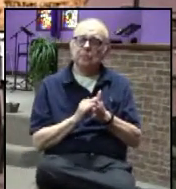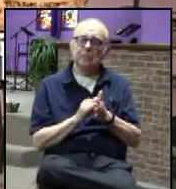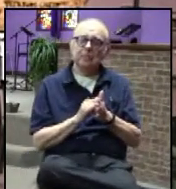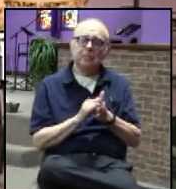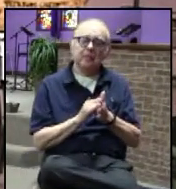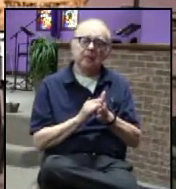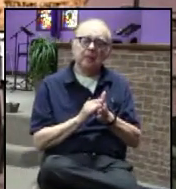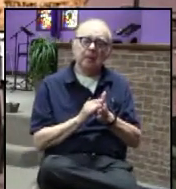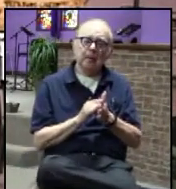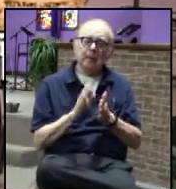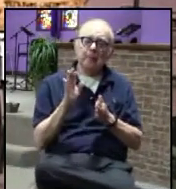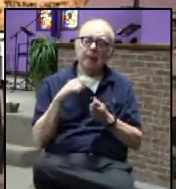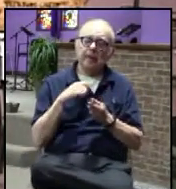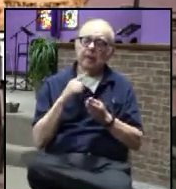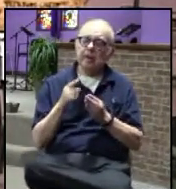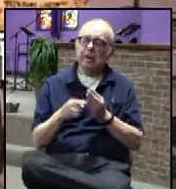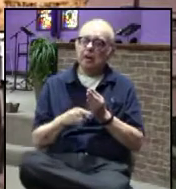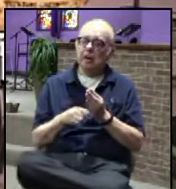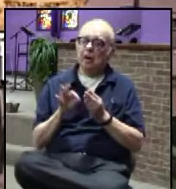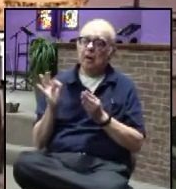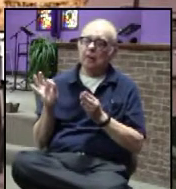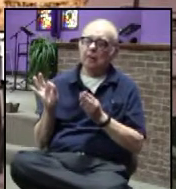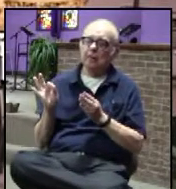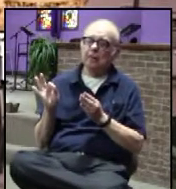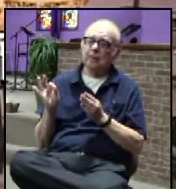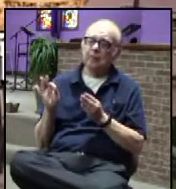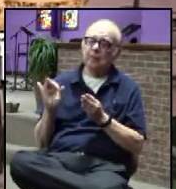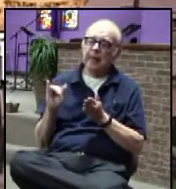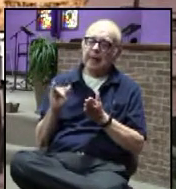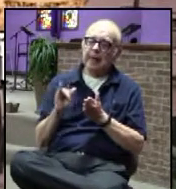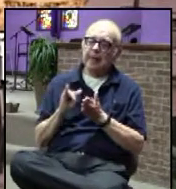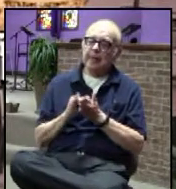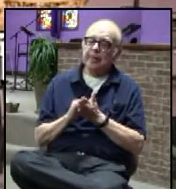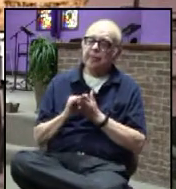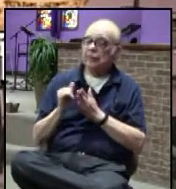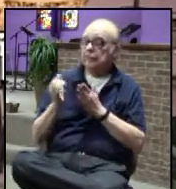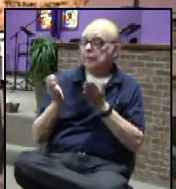by the end of the service,